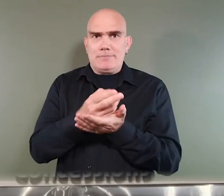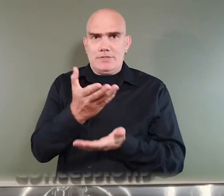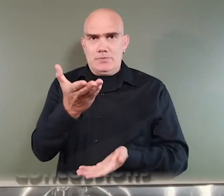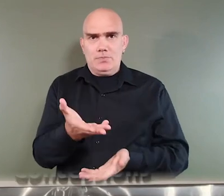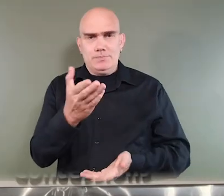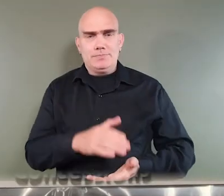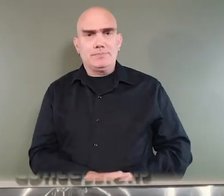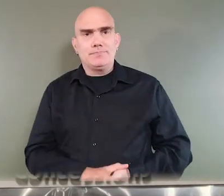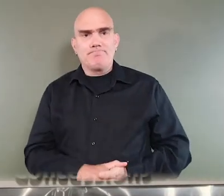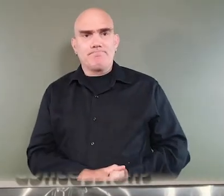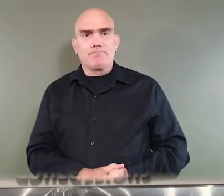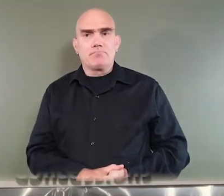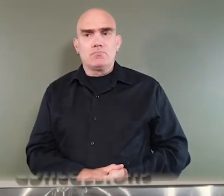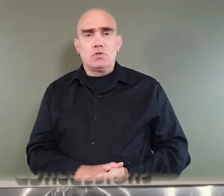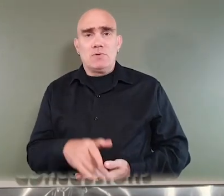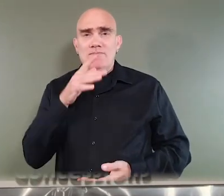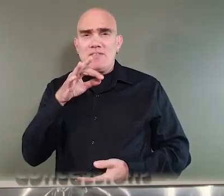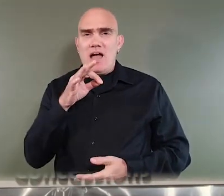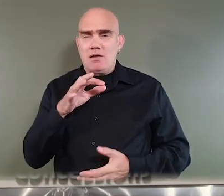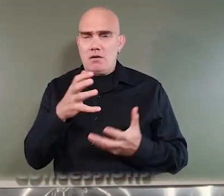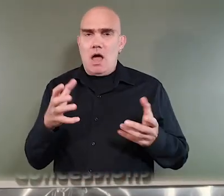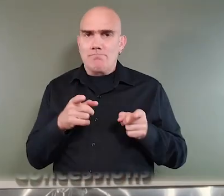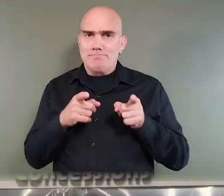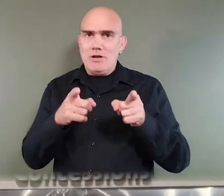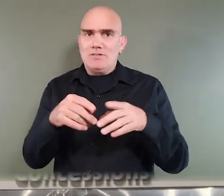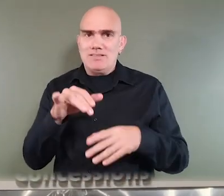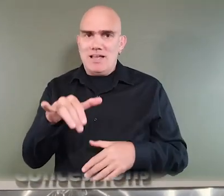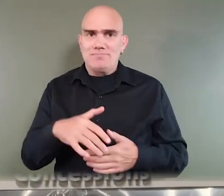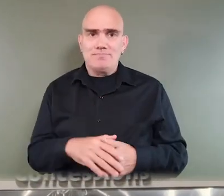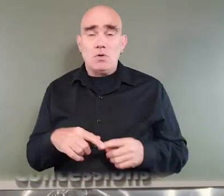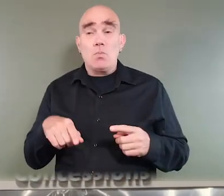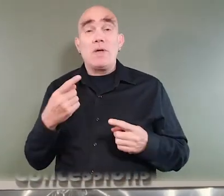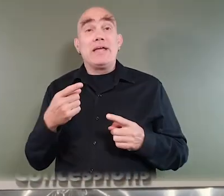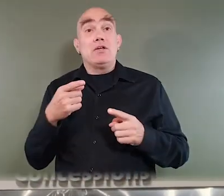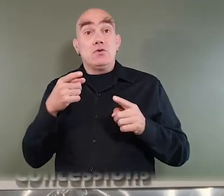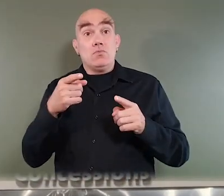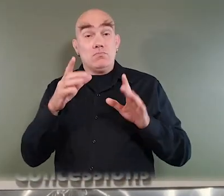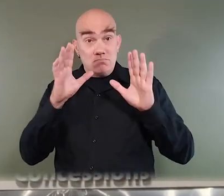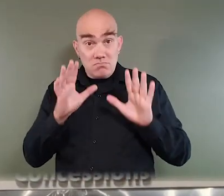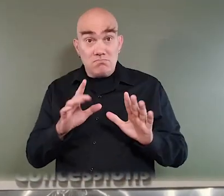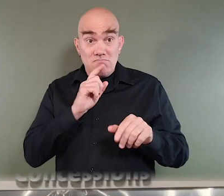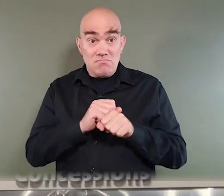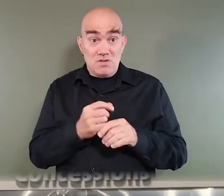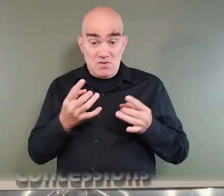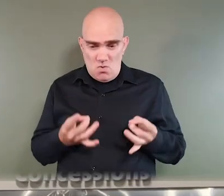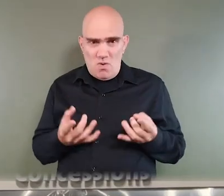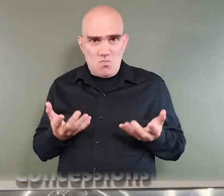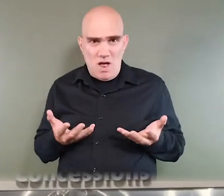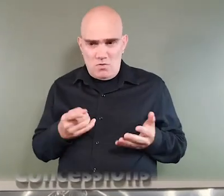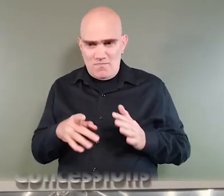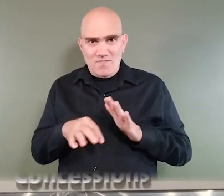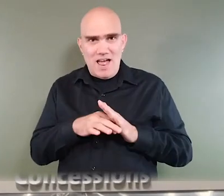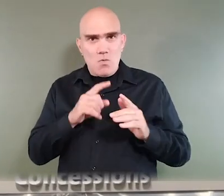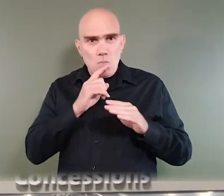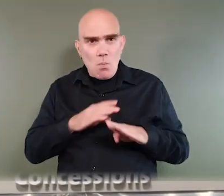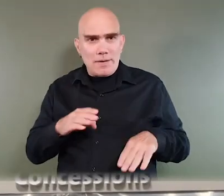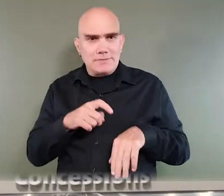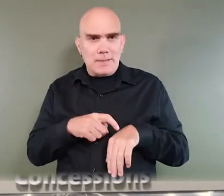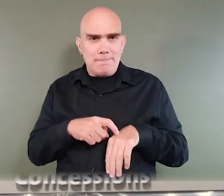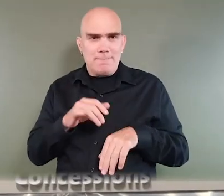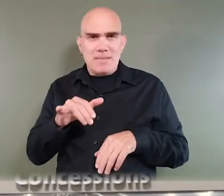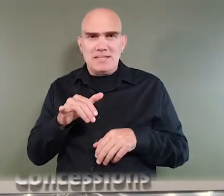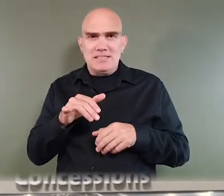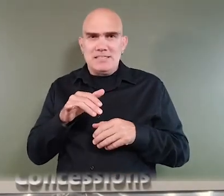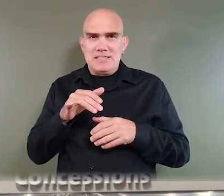You'll find a lot of parallels in that, but when it comes down to it, you finding that quiet time, that space between